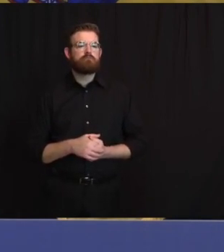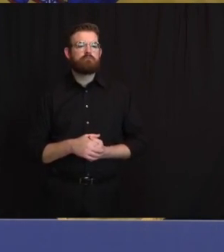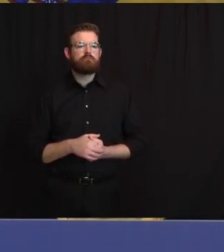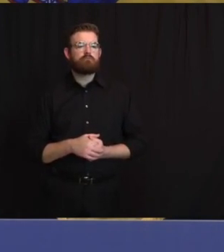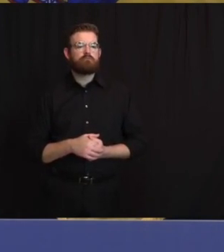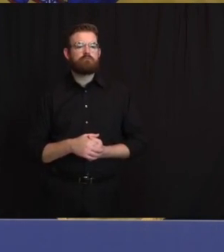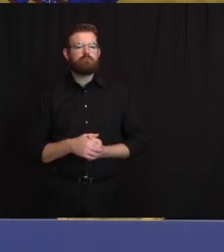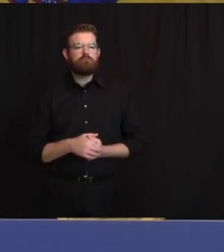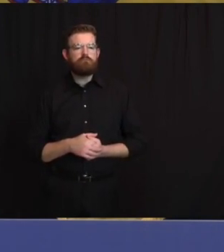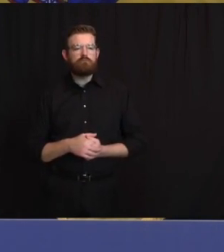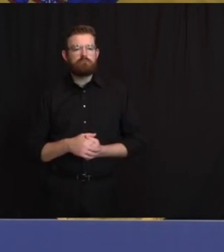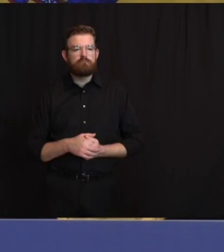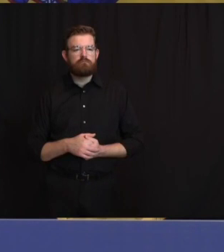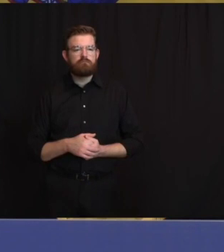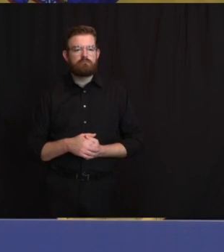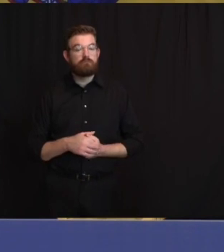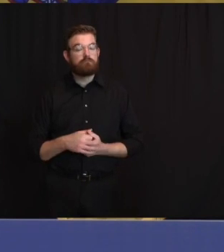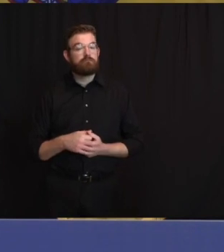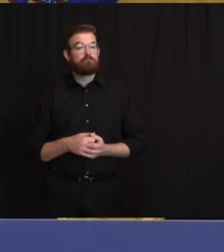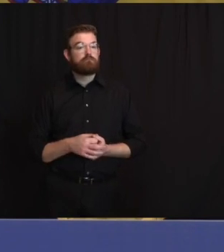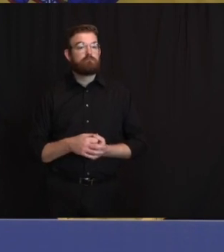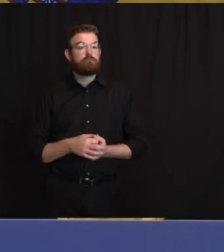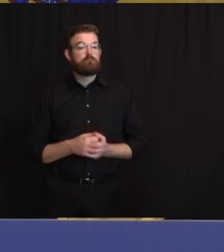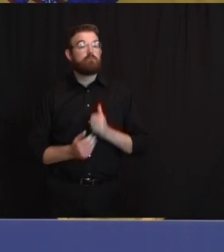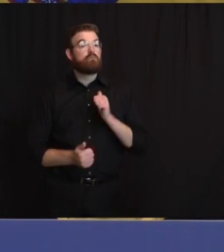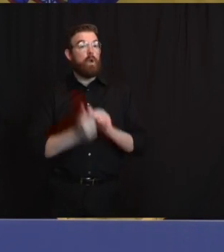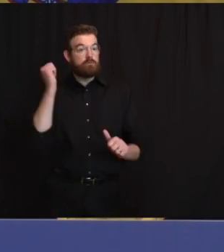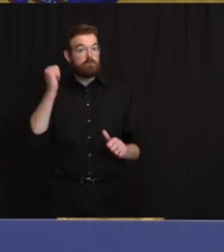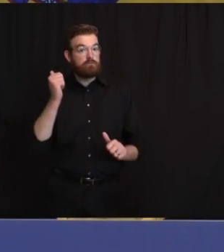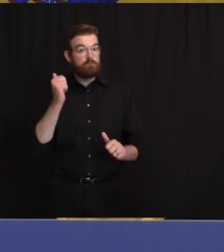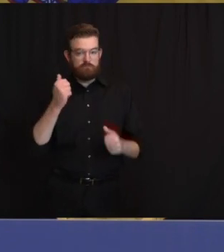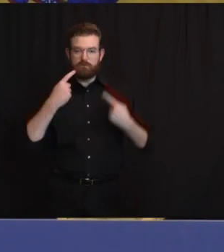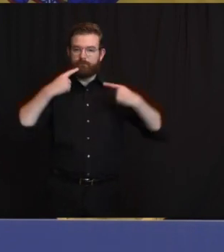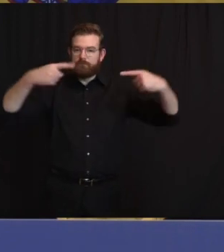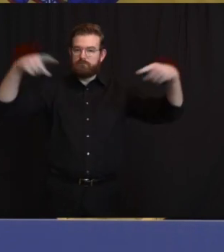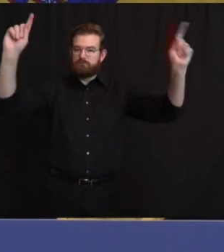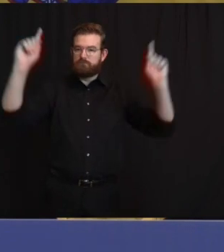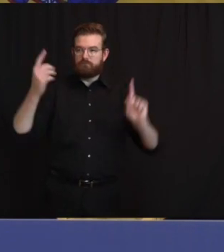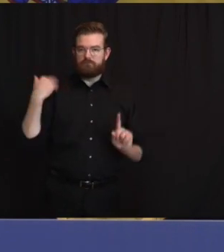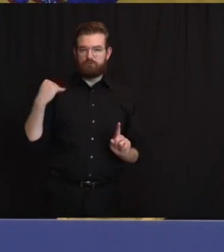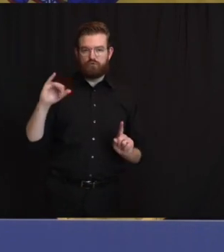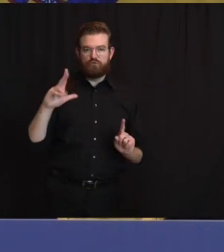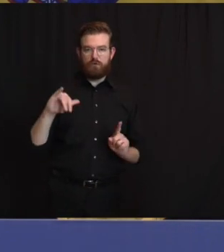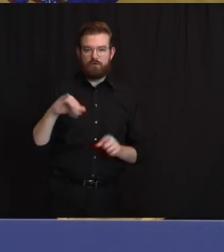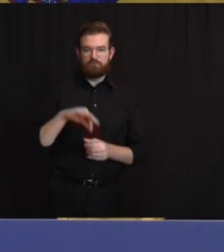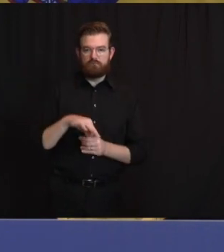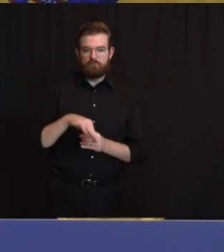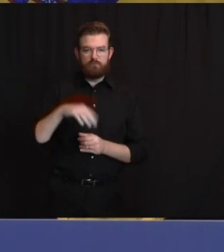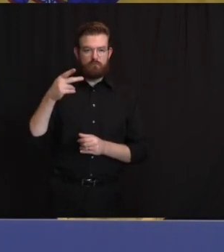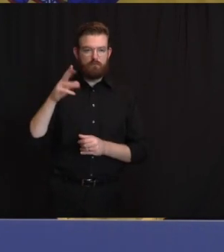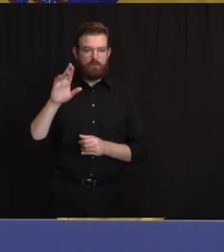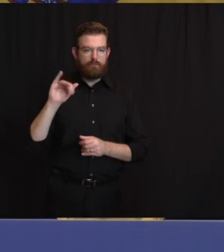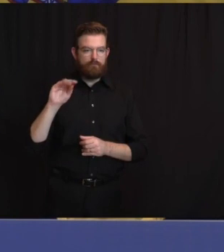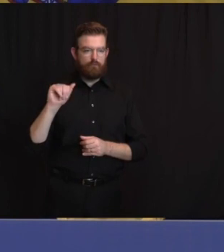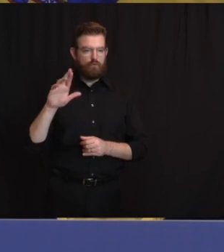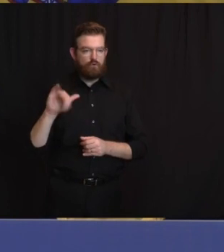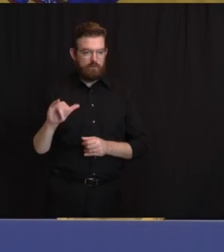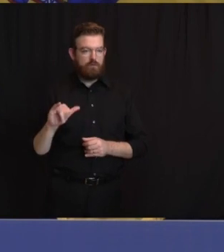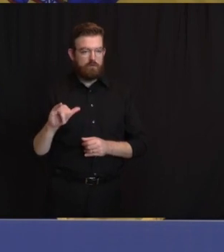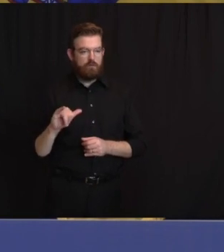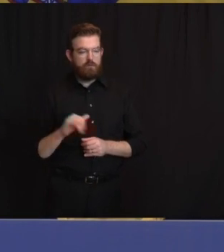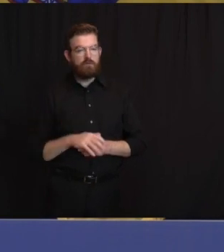seriously, for the most part was a successful exercise. I still can't give you a total turnout number. To me,